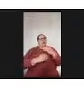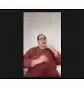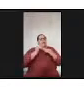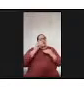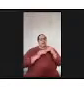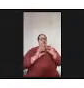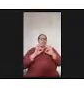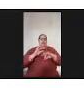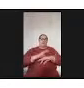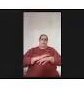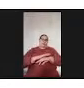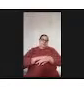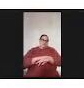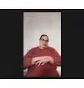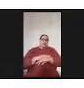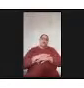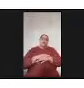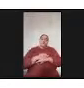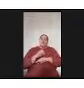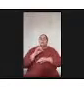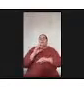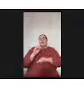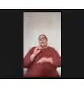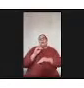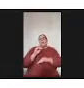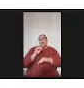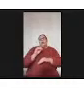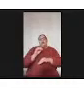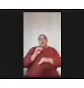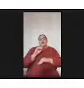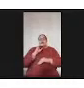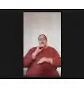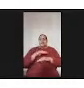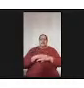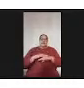time. So the basic